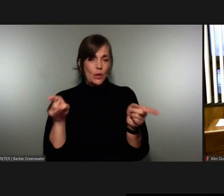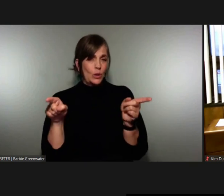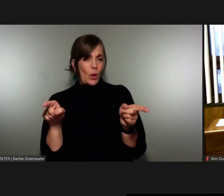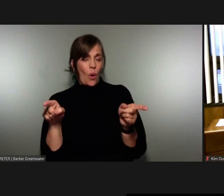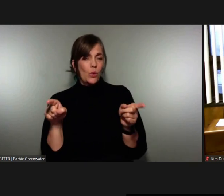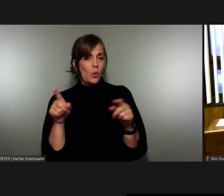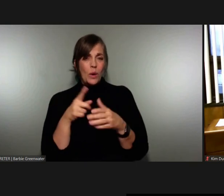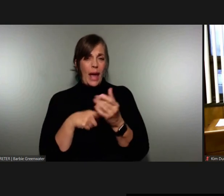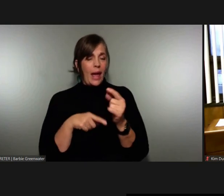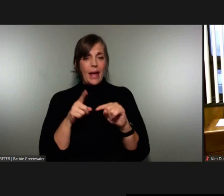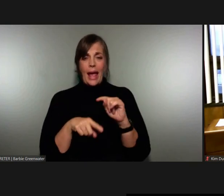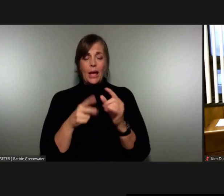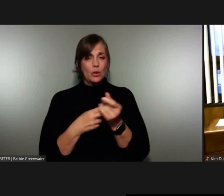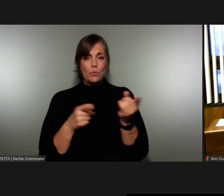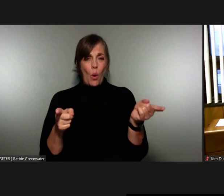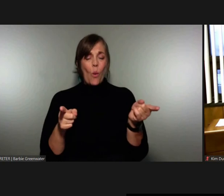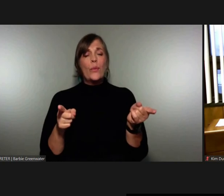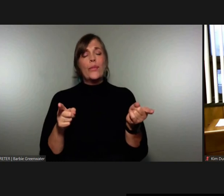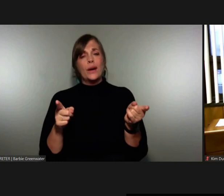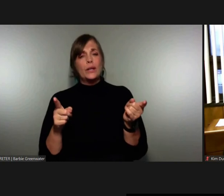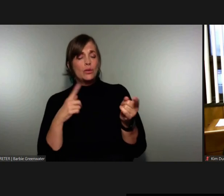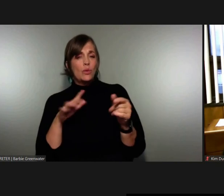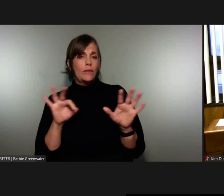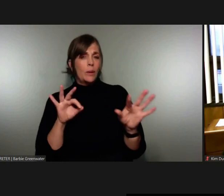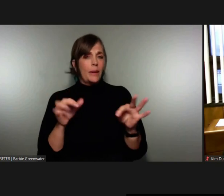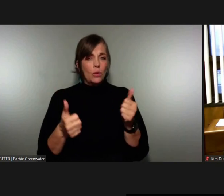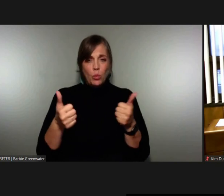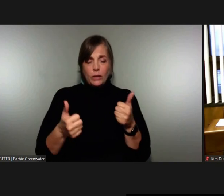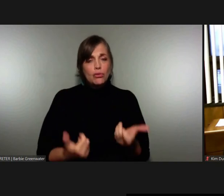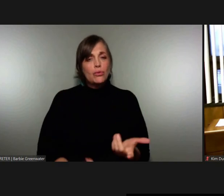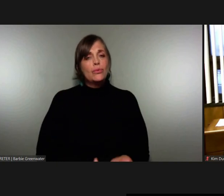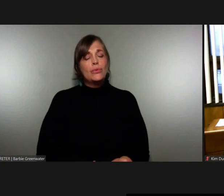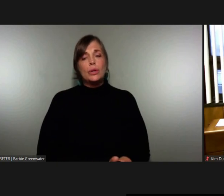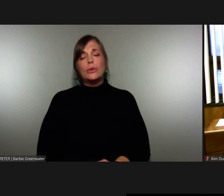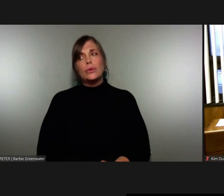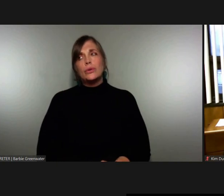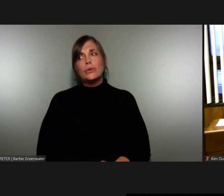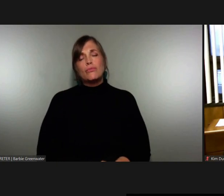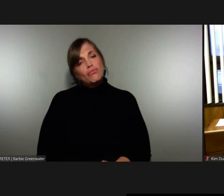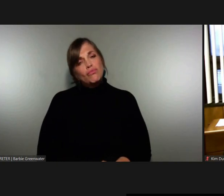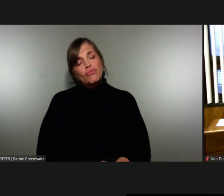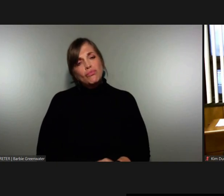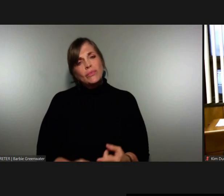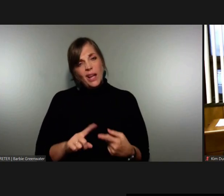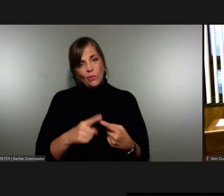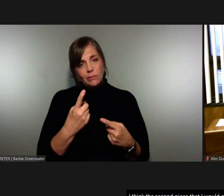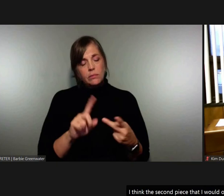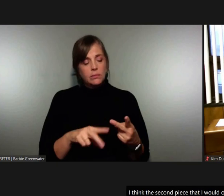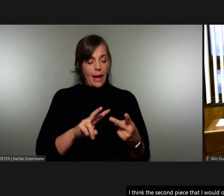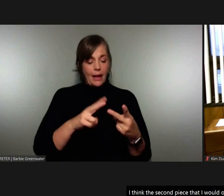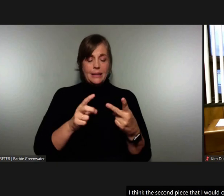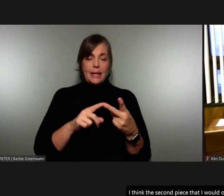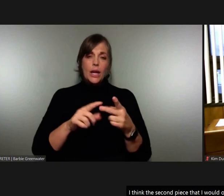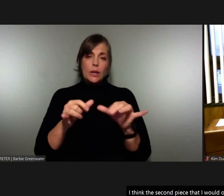second piece that I would offer for new teams is to make sure we measure the outcomes we